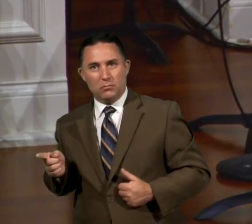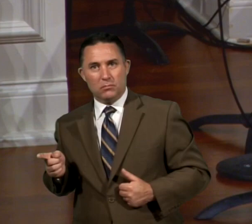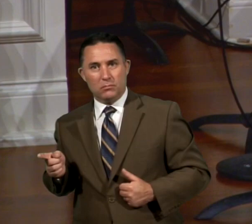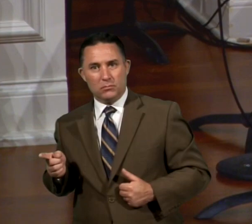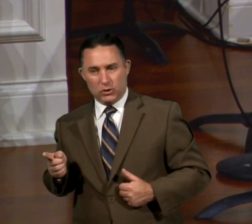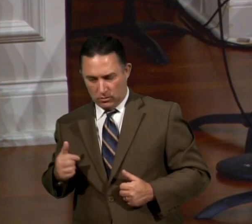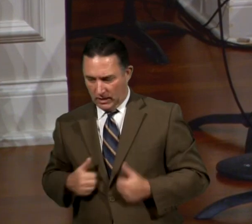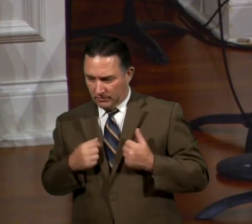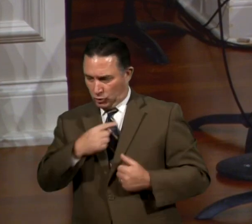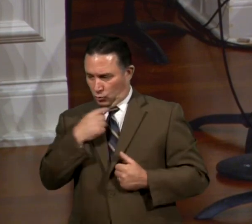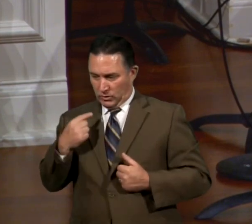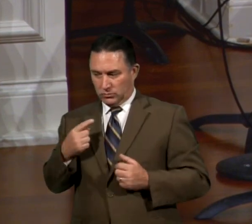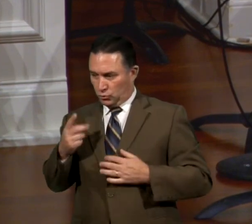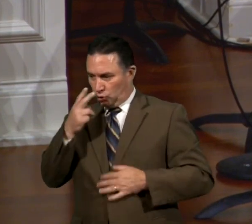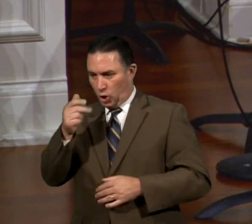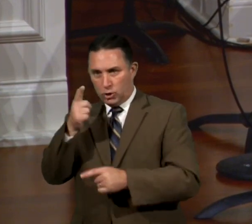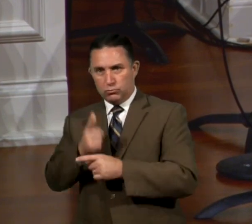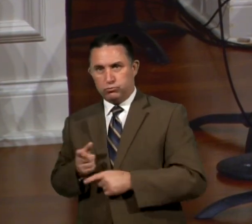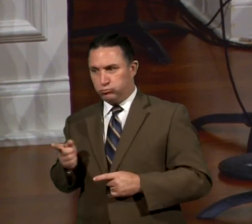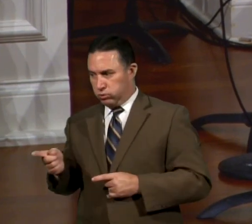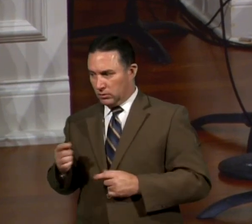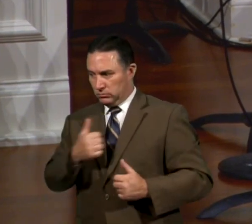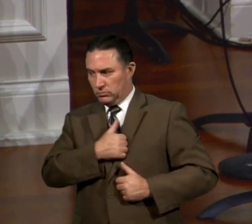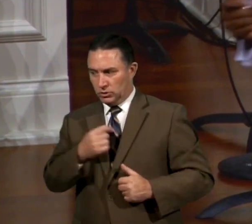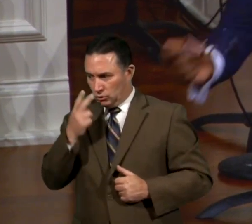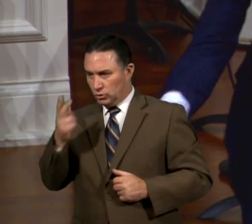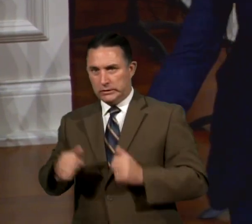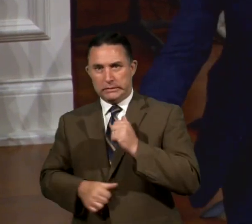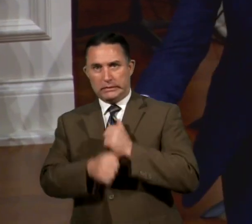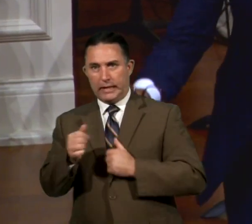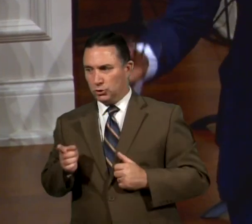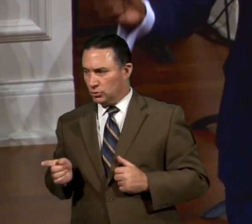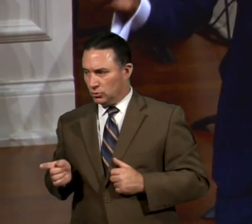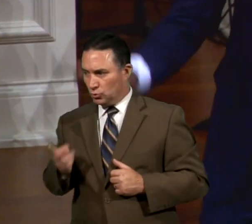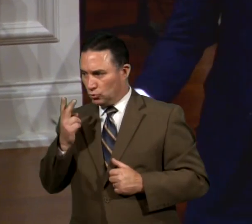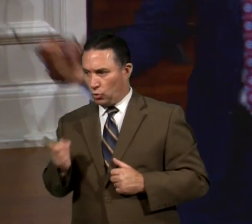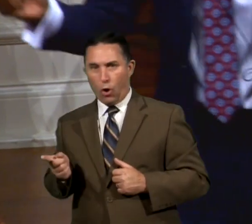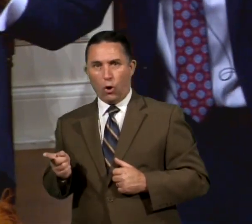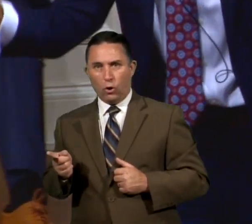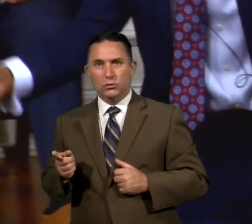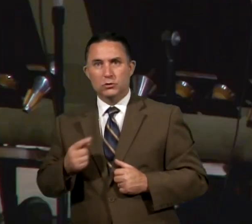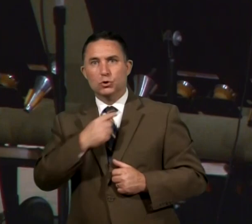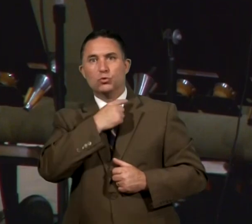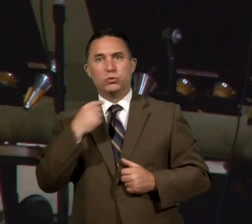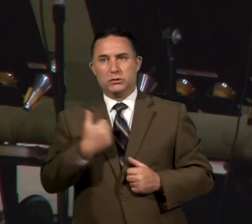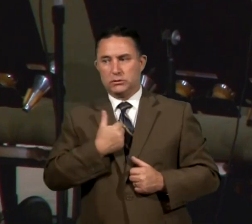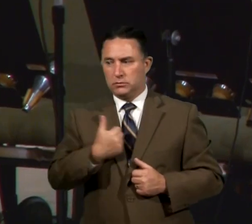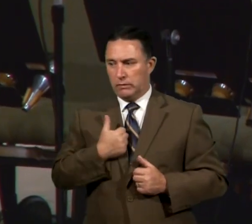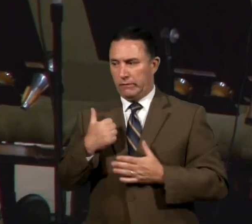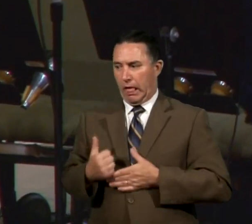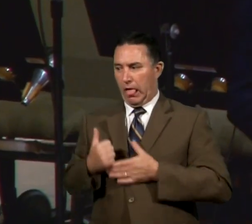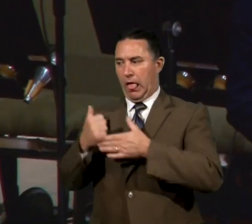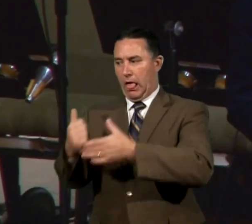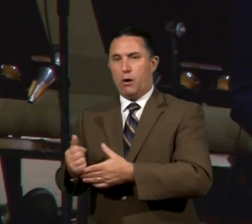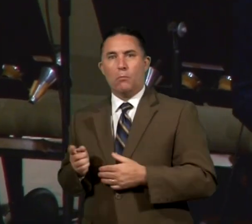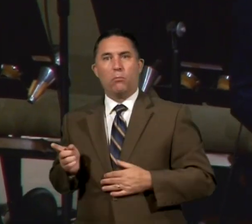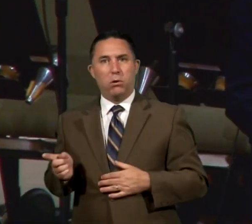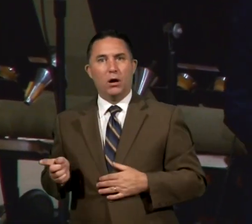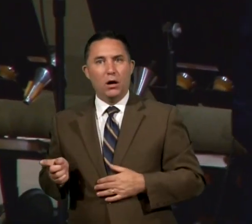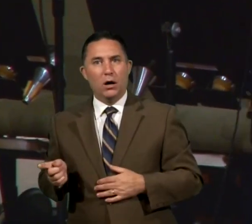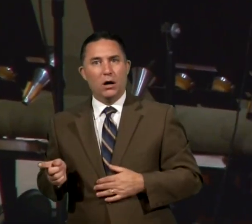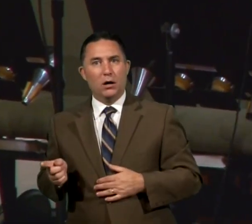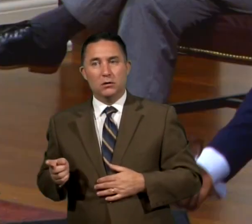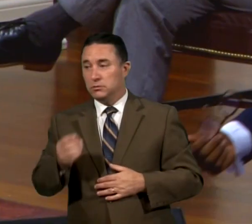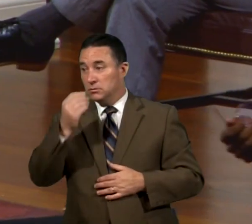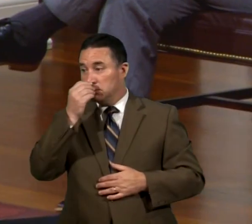You would put your life on the line. If you saw your brother in the military in danger, you would risk yourself to help them. You